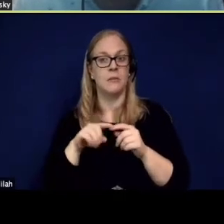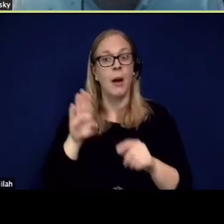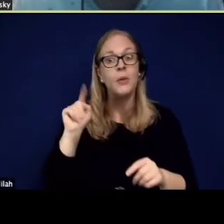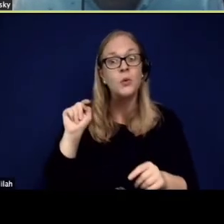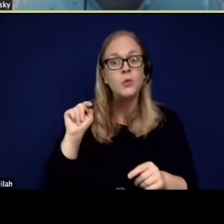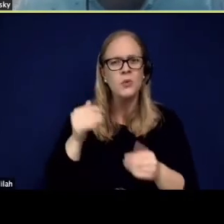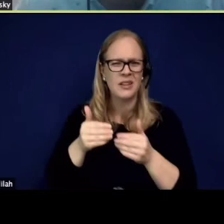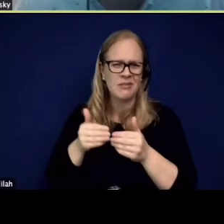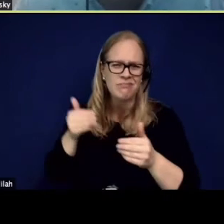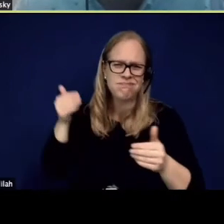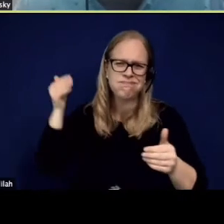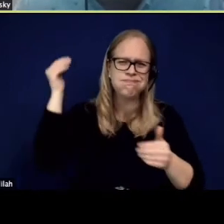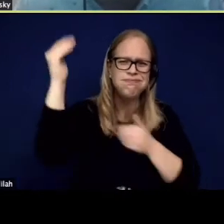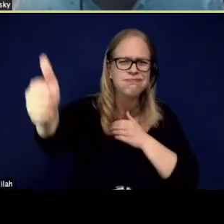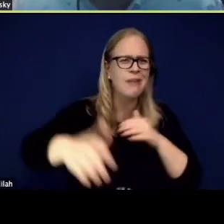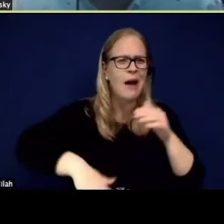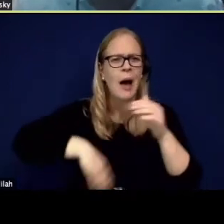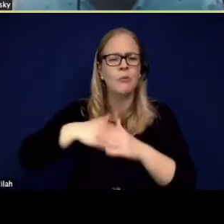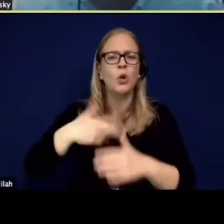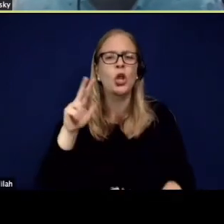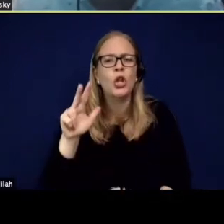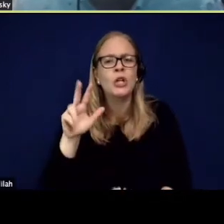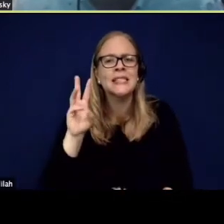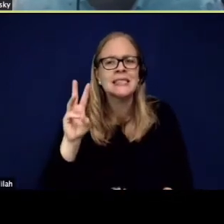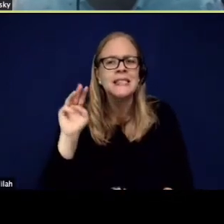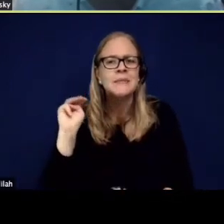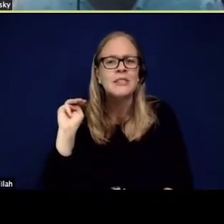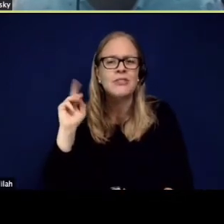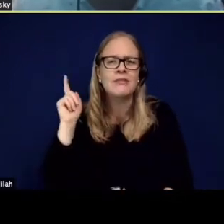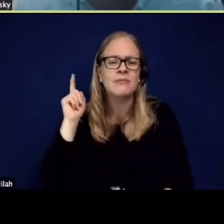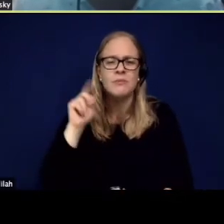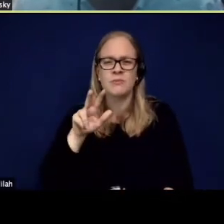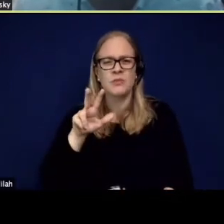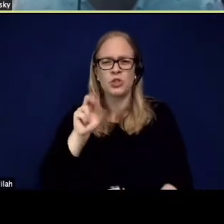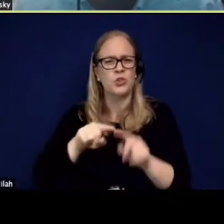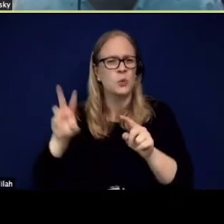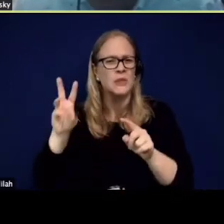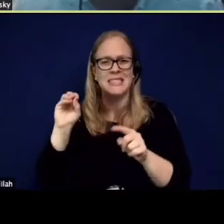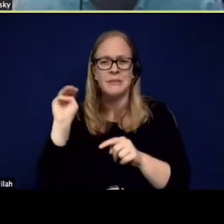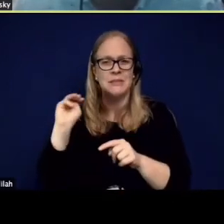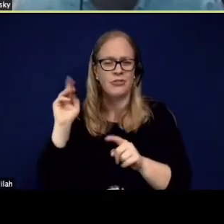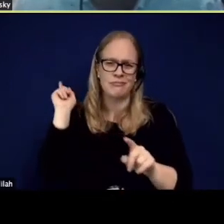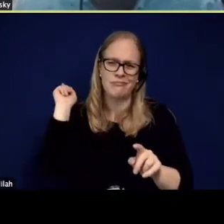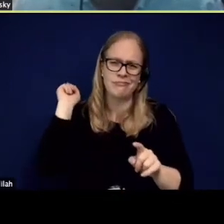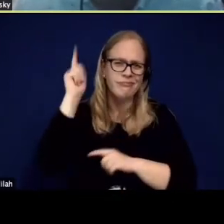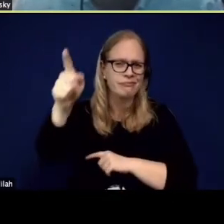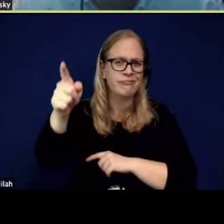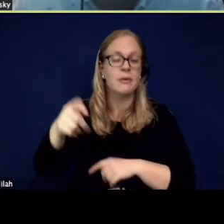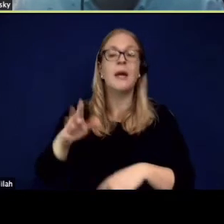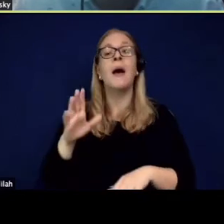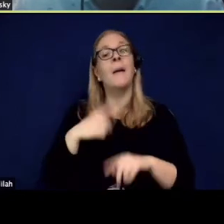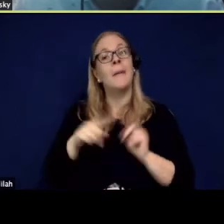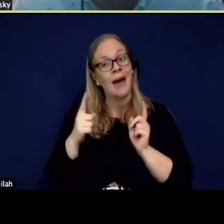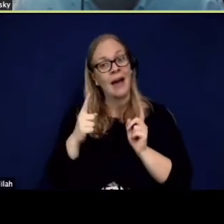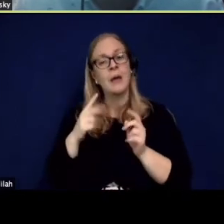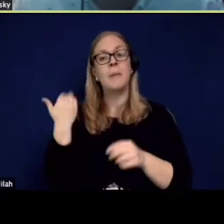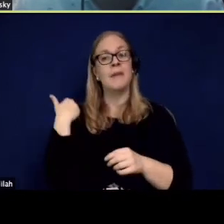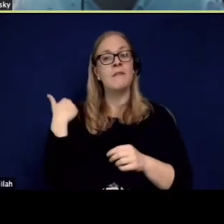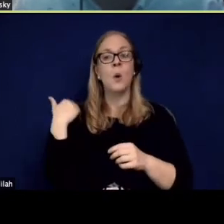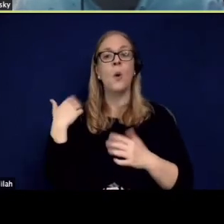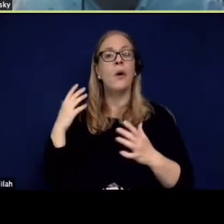So originally, traditionally, this signal could not propagate through or around obstacles like the